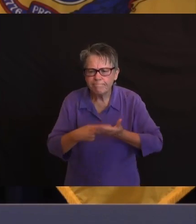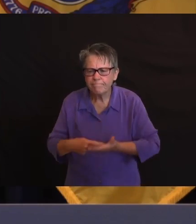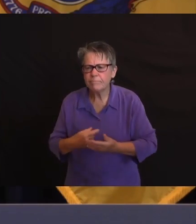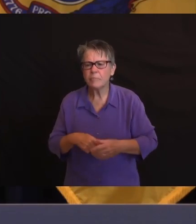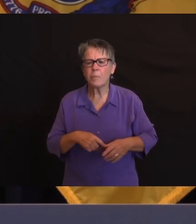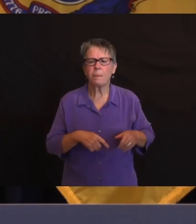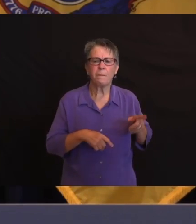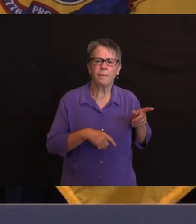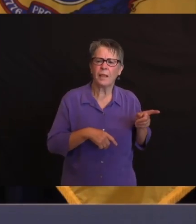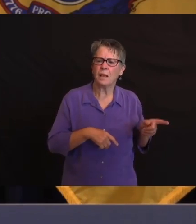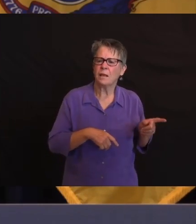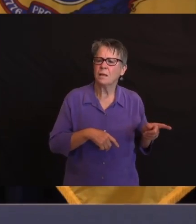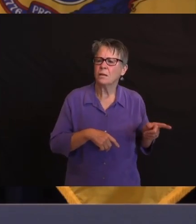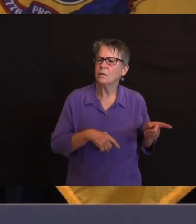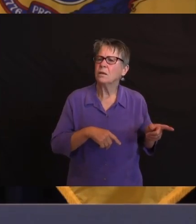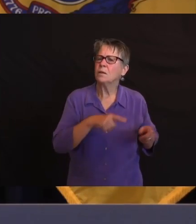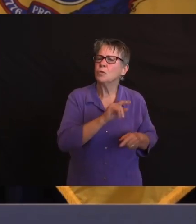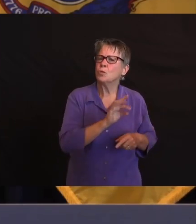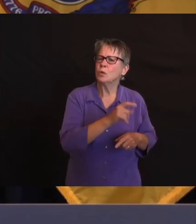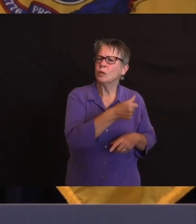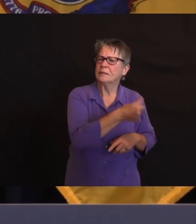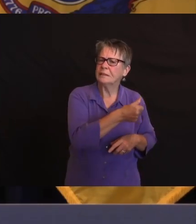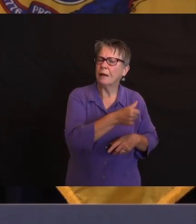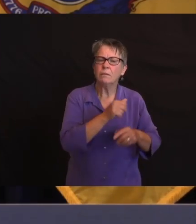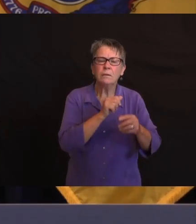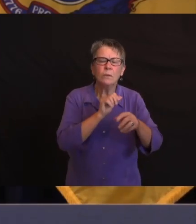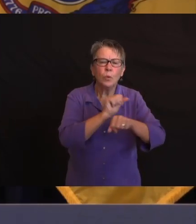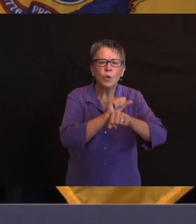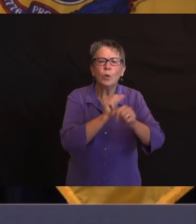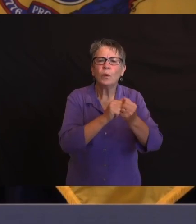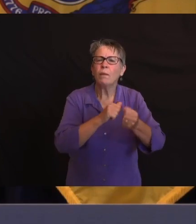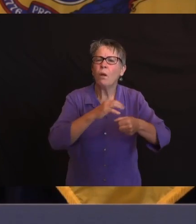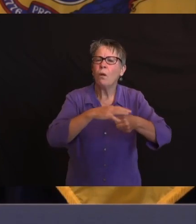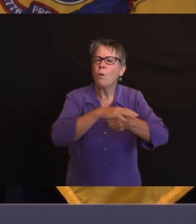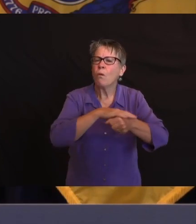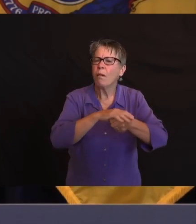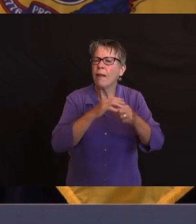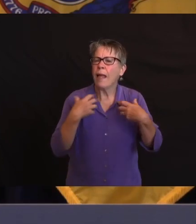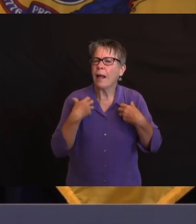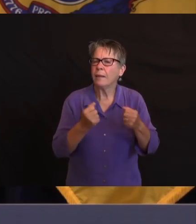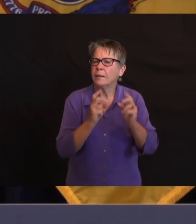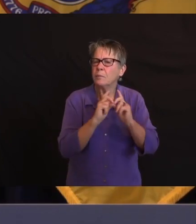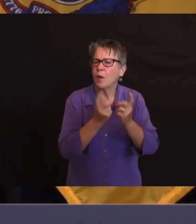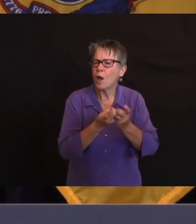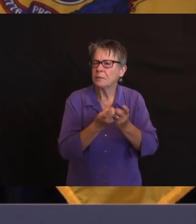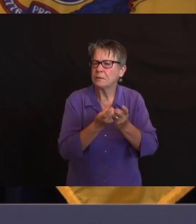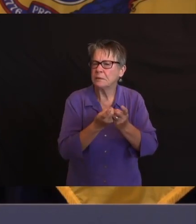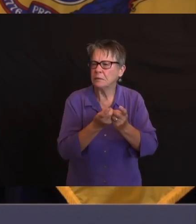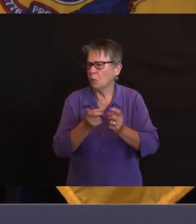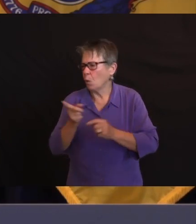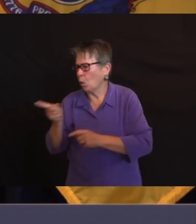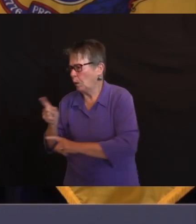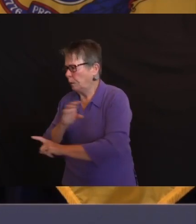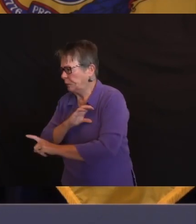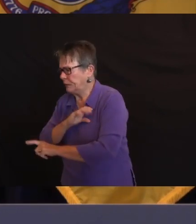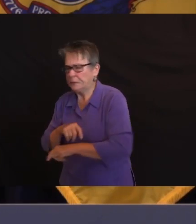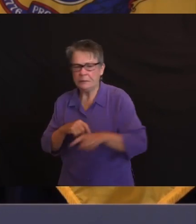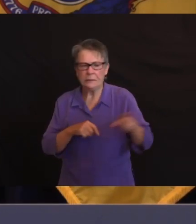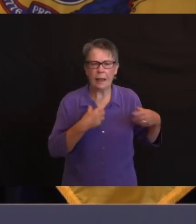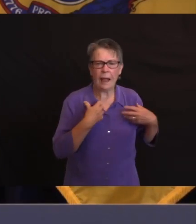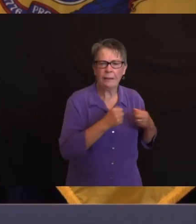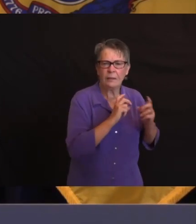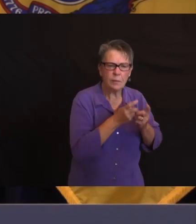County we have any evidence that it's indoor dining, indoor activity, but not indoor dining. But yeah,